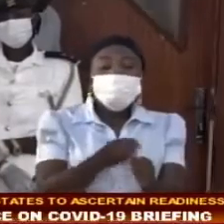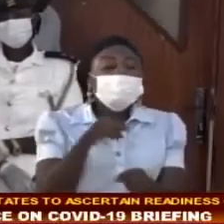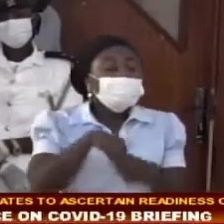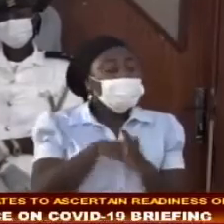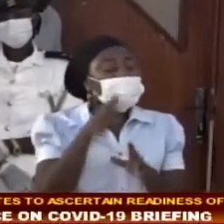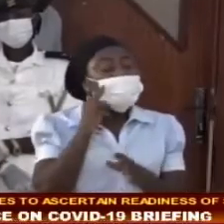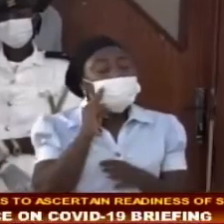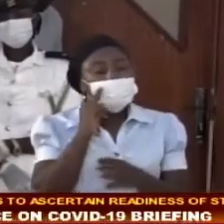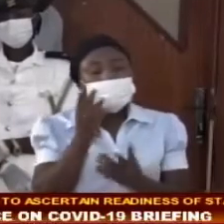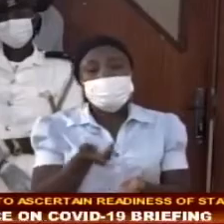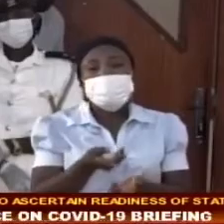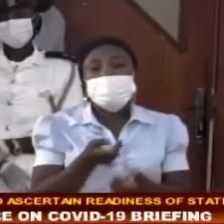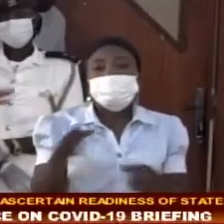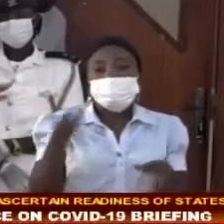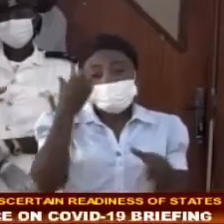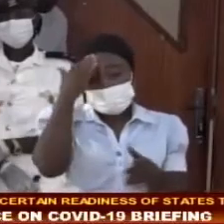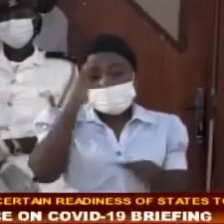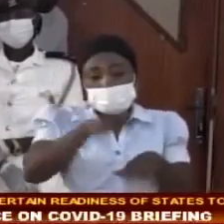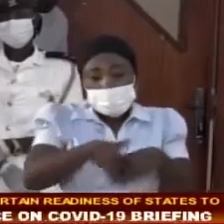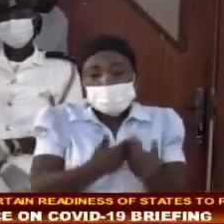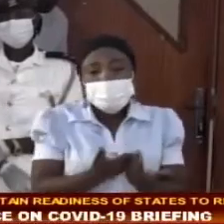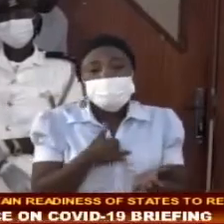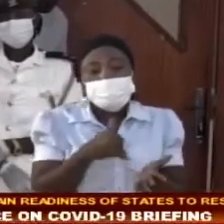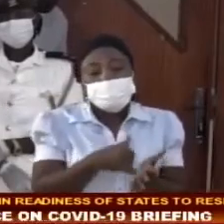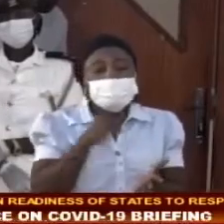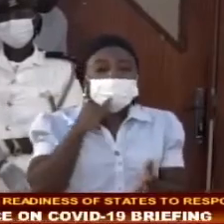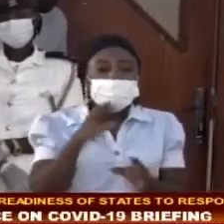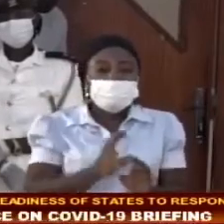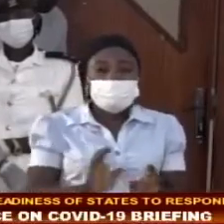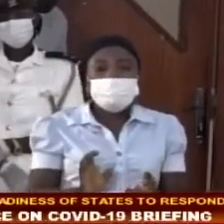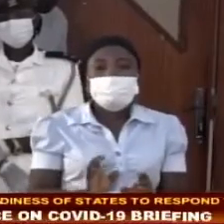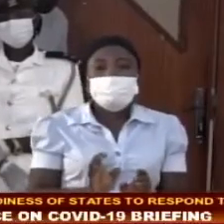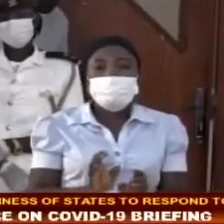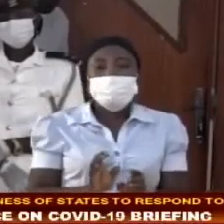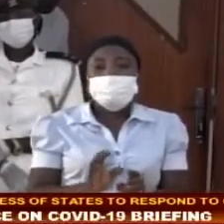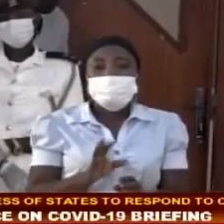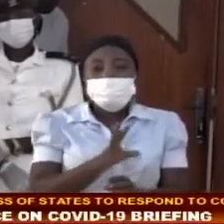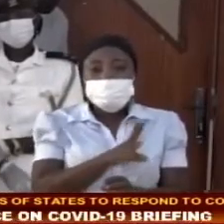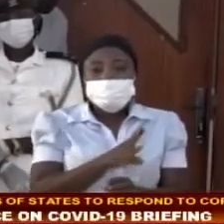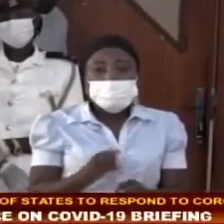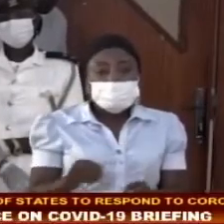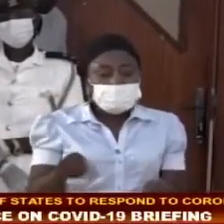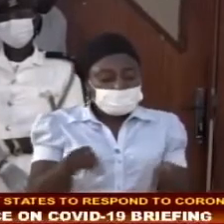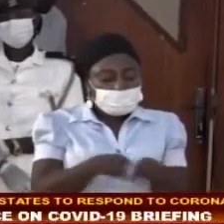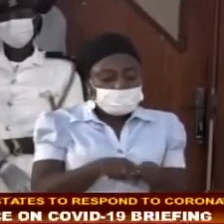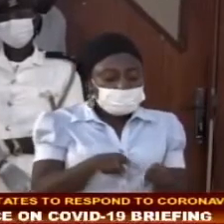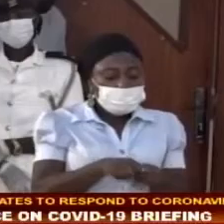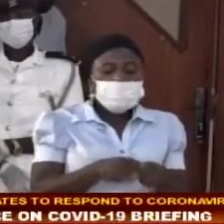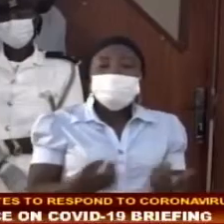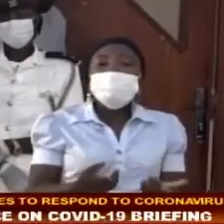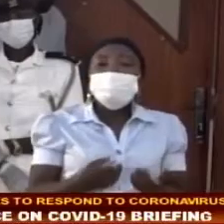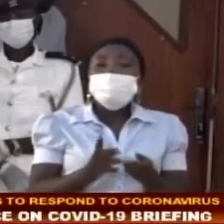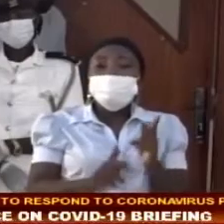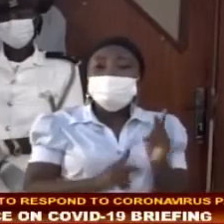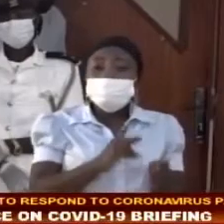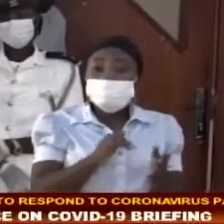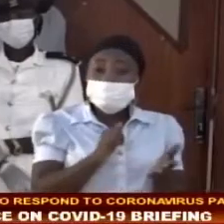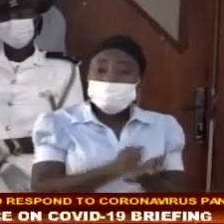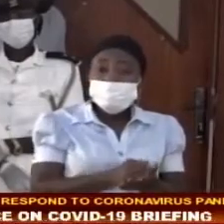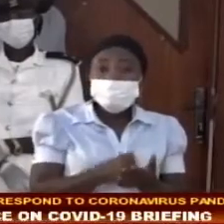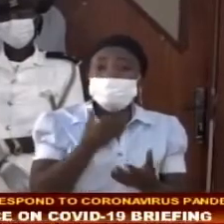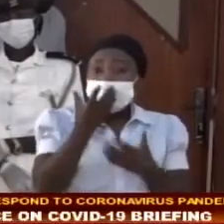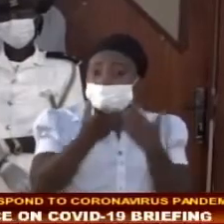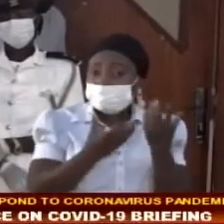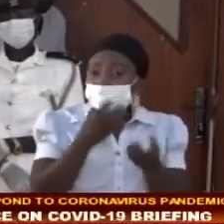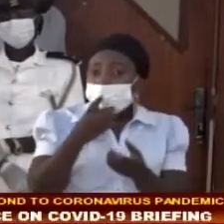na oge amawapụtara maka mpaghara ebe ọbụla iji kụziere ụmụaka ihe n'igwe ọwa onyonyo ma ọ bụ nke